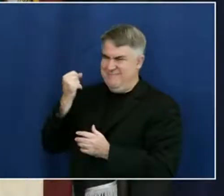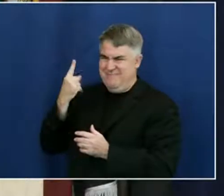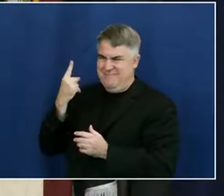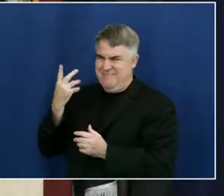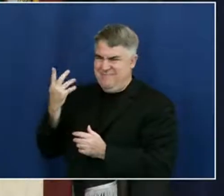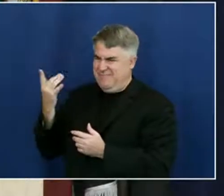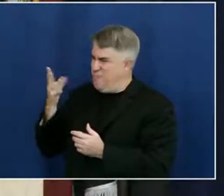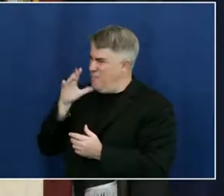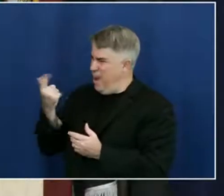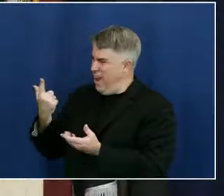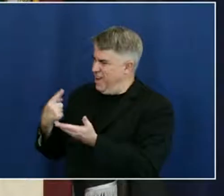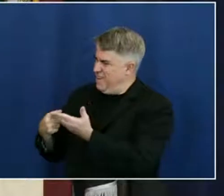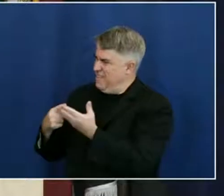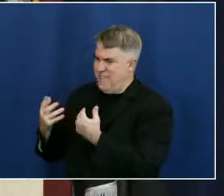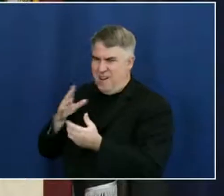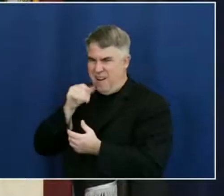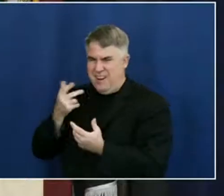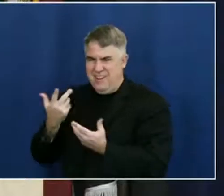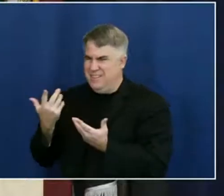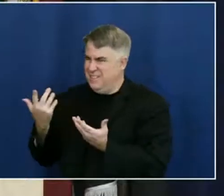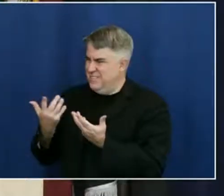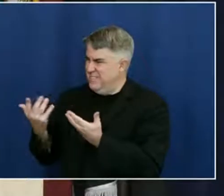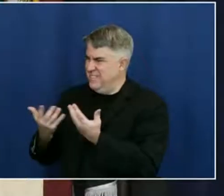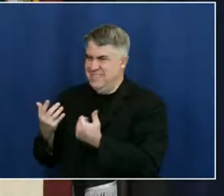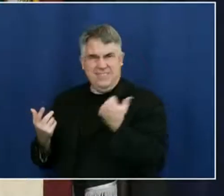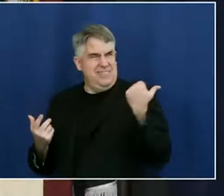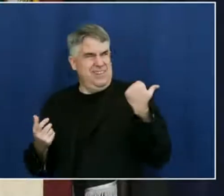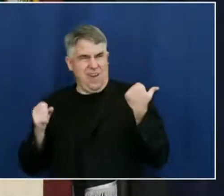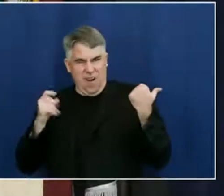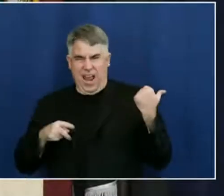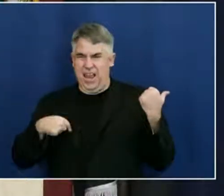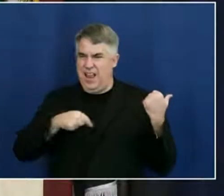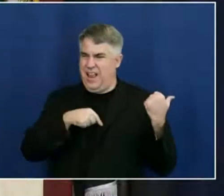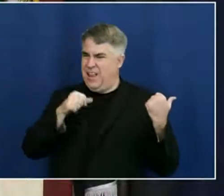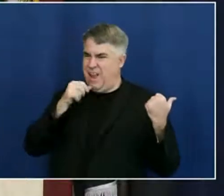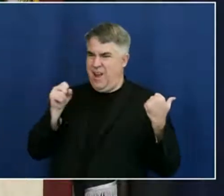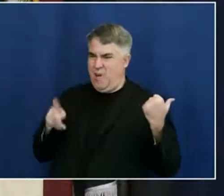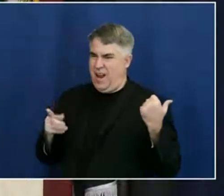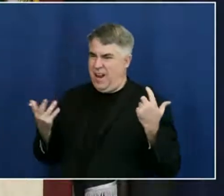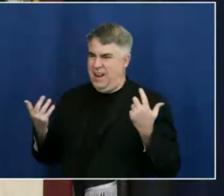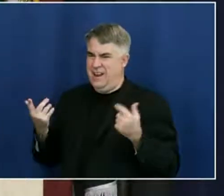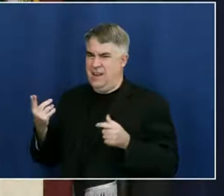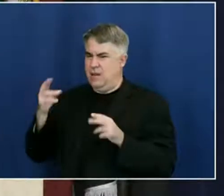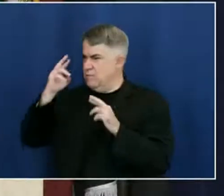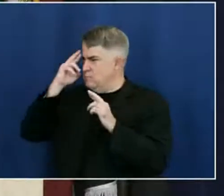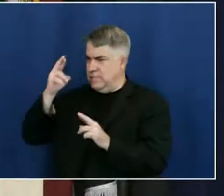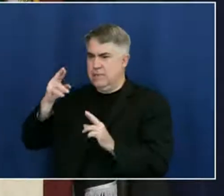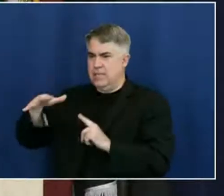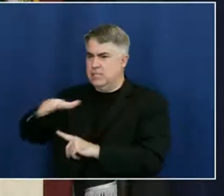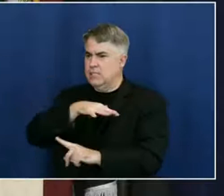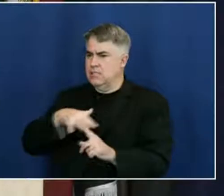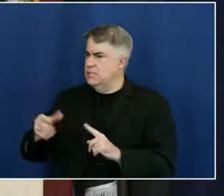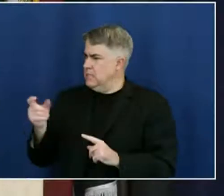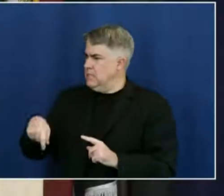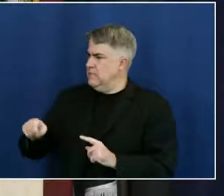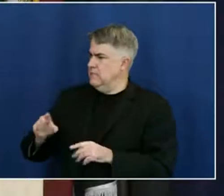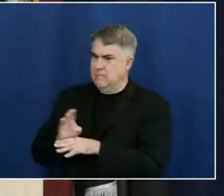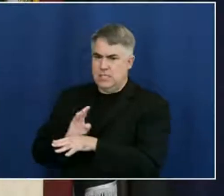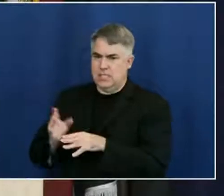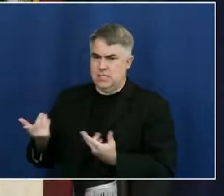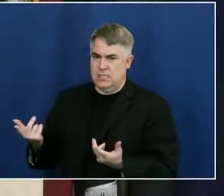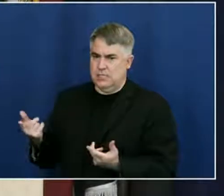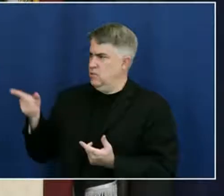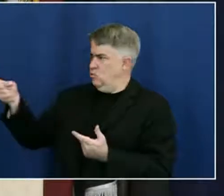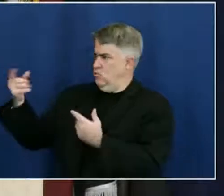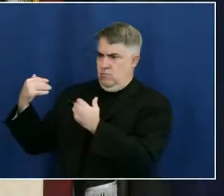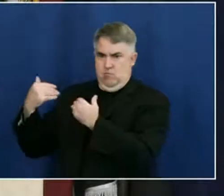Nathan. I try every week to ask a question respectfully to you. And and you're the chair. You're